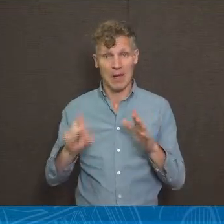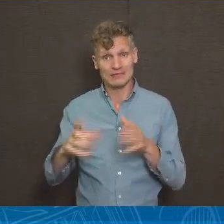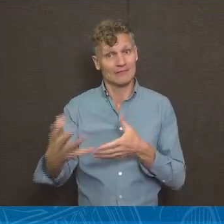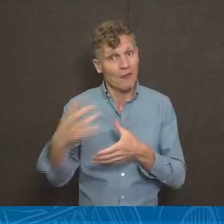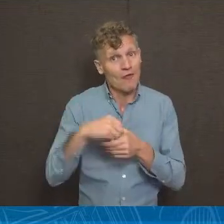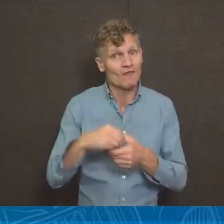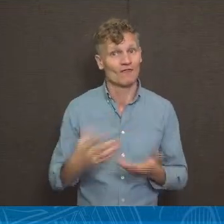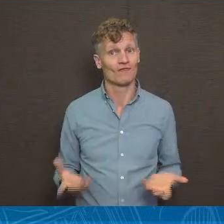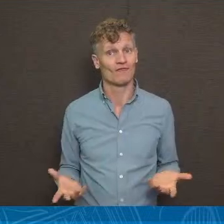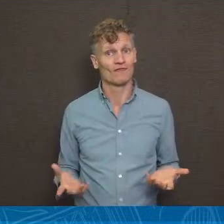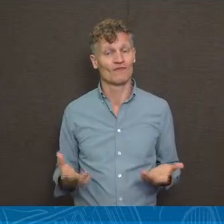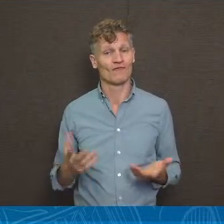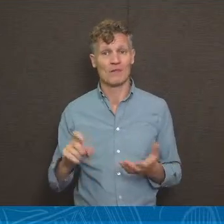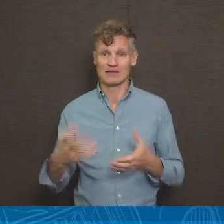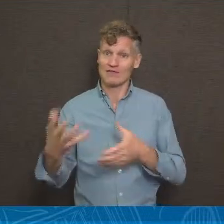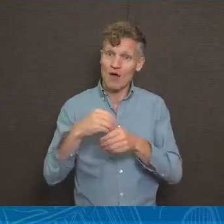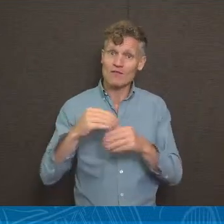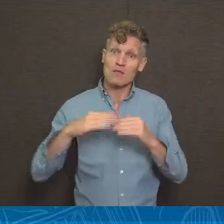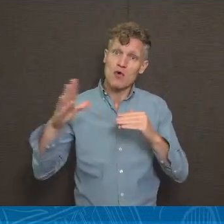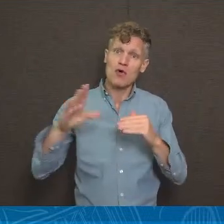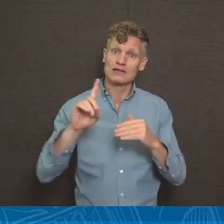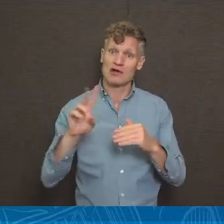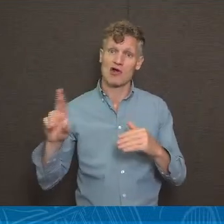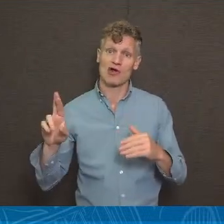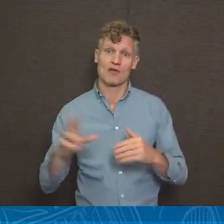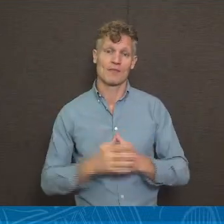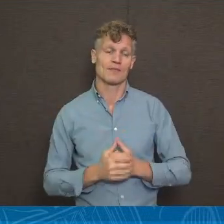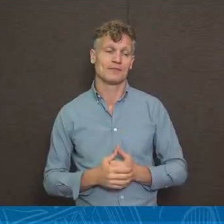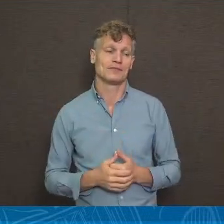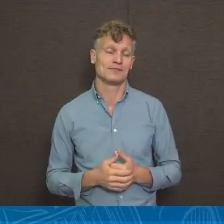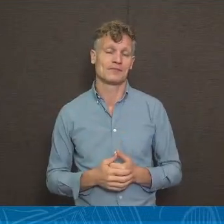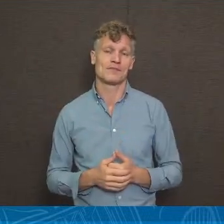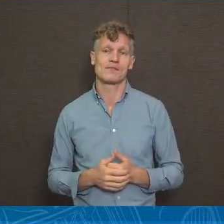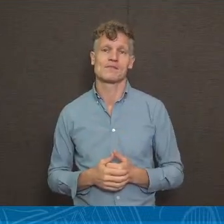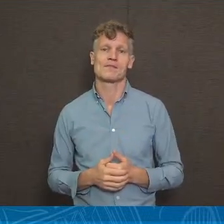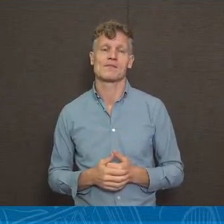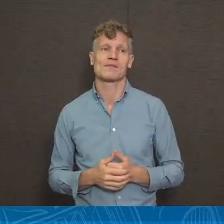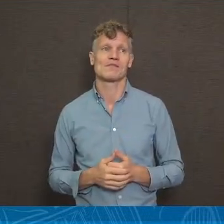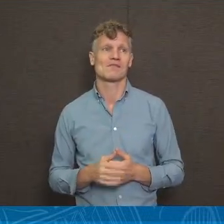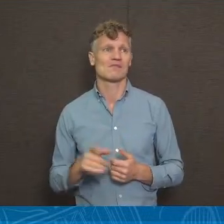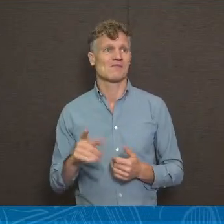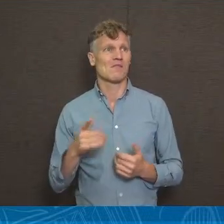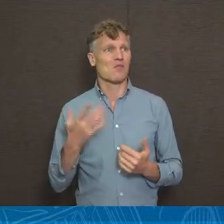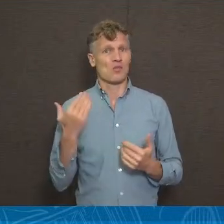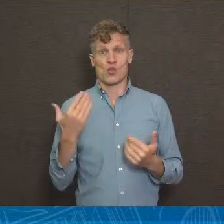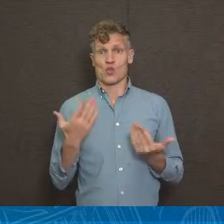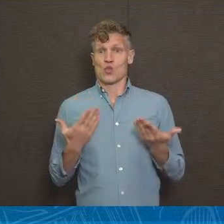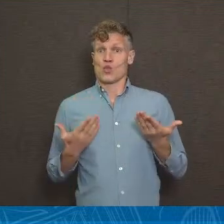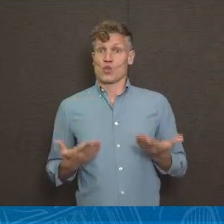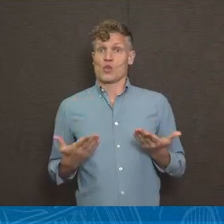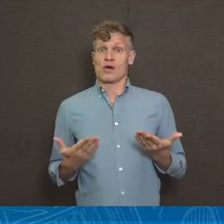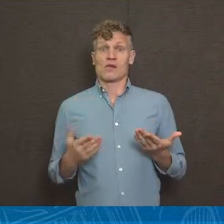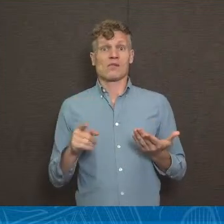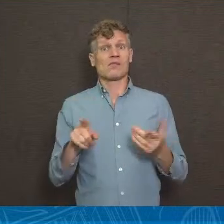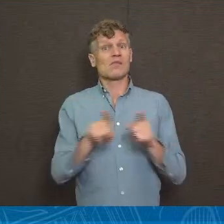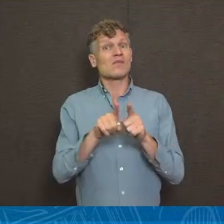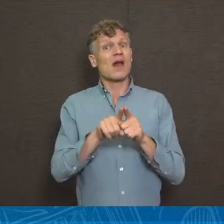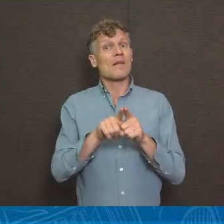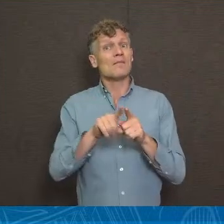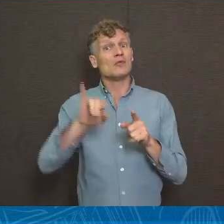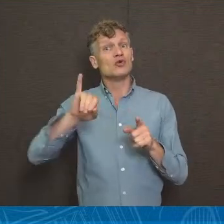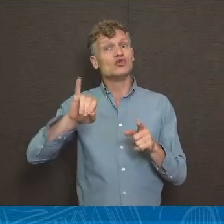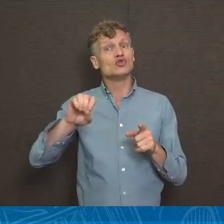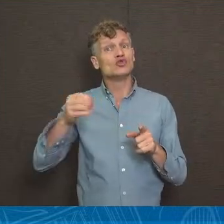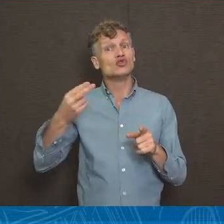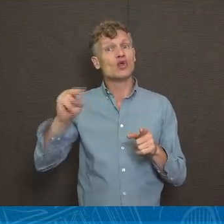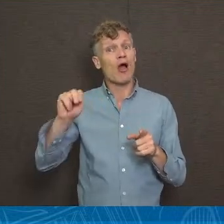disaster risk reduction. So I think what we're seeing now, I mean, just today in this group of people, as John mentioned, there are people here